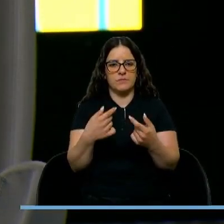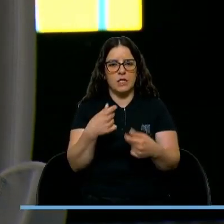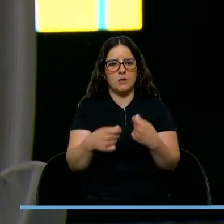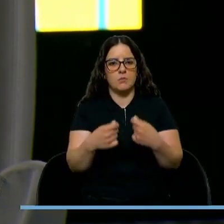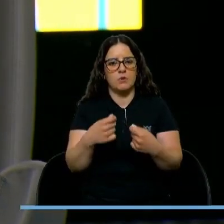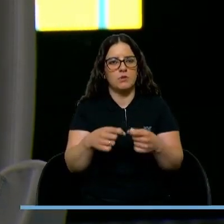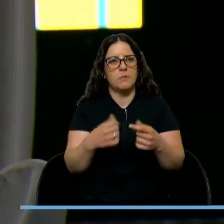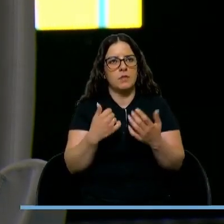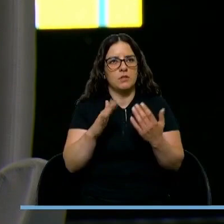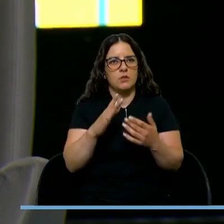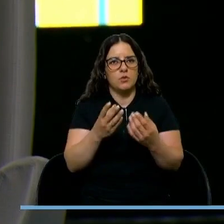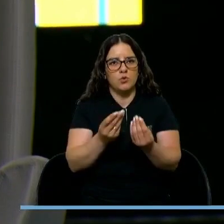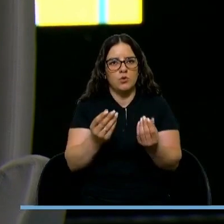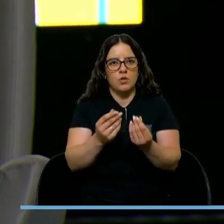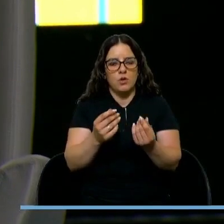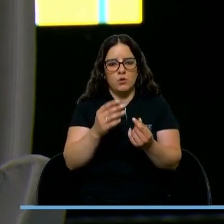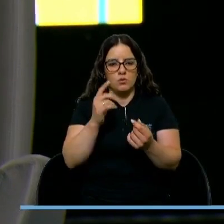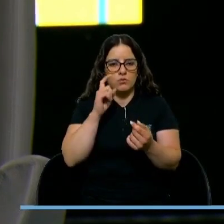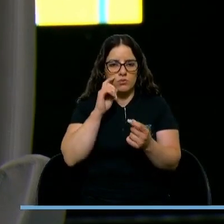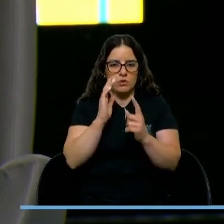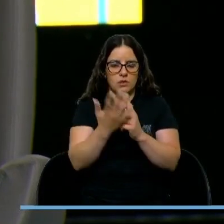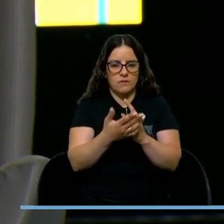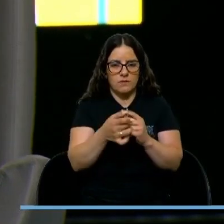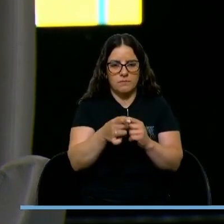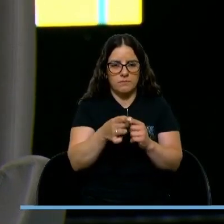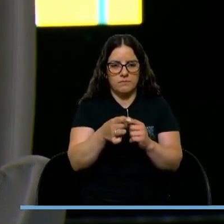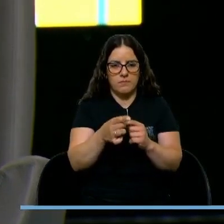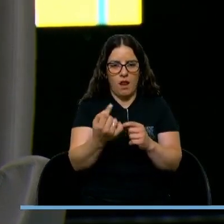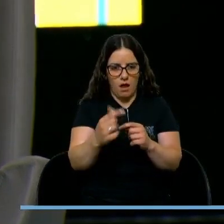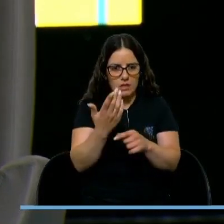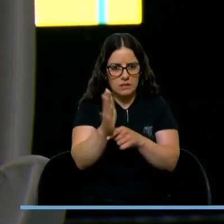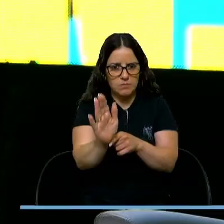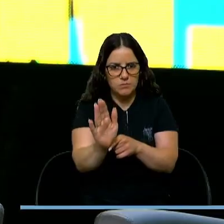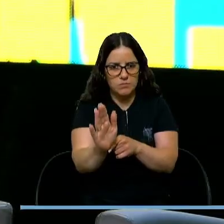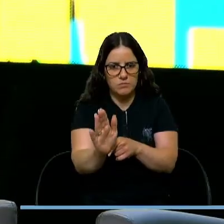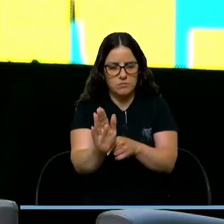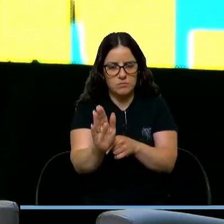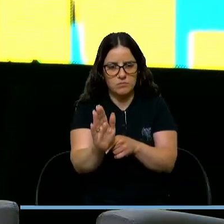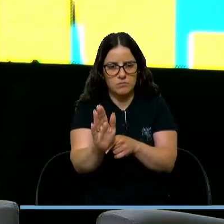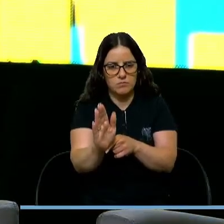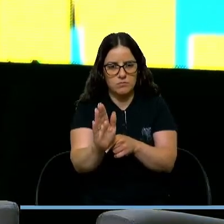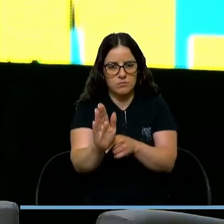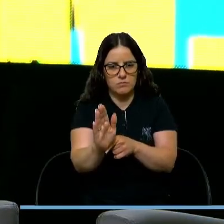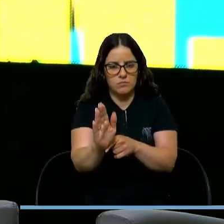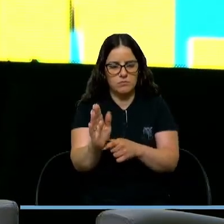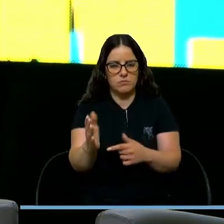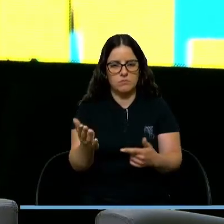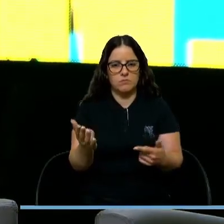Have you more invested in sustainable solutions? Examples: